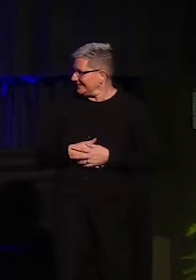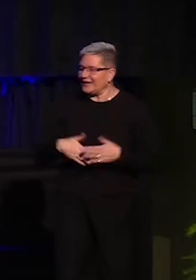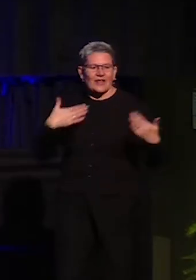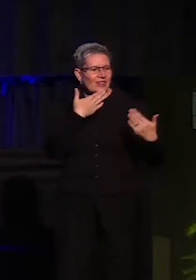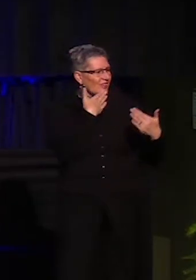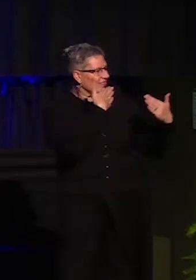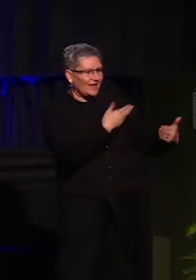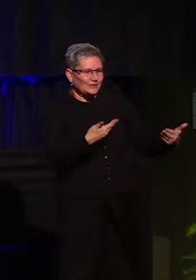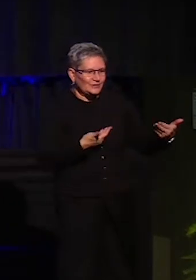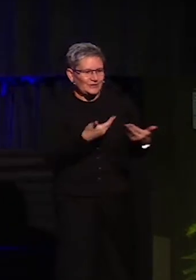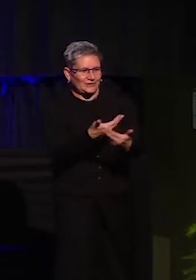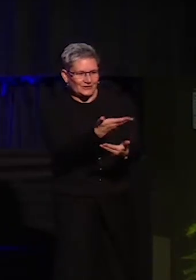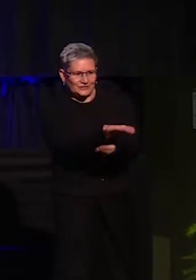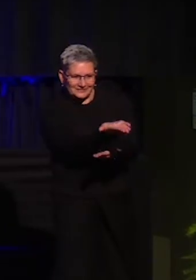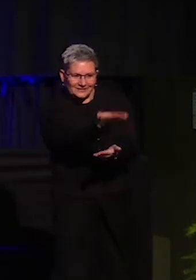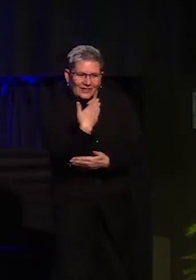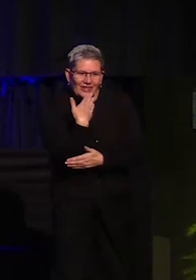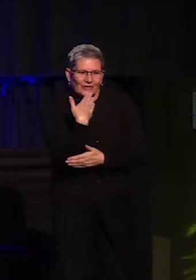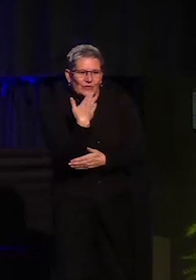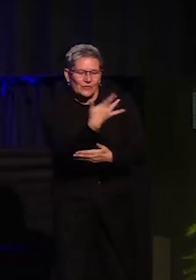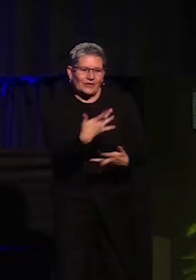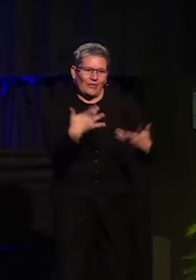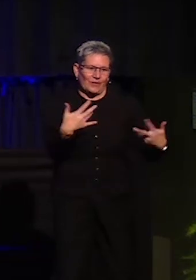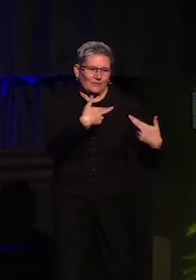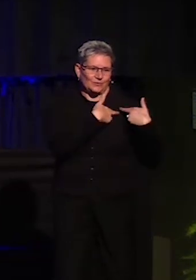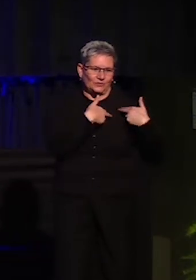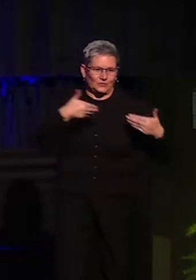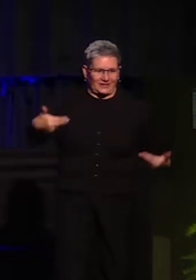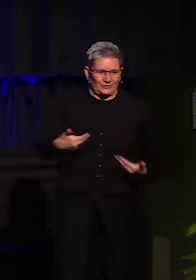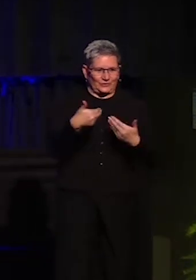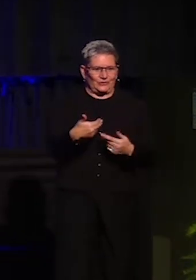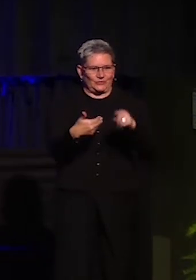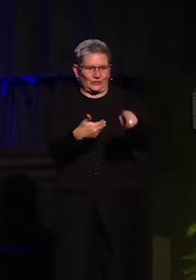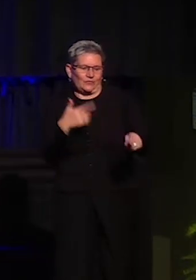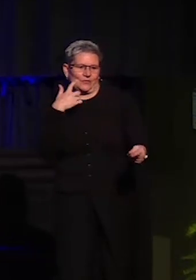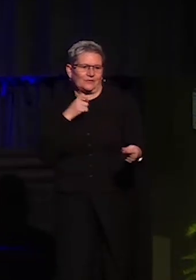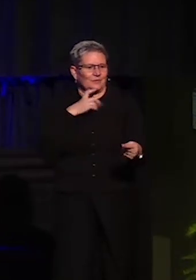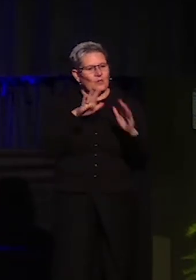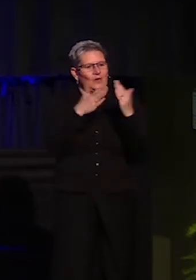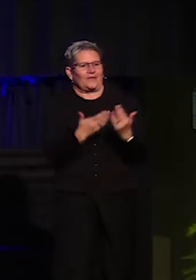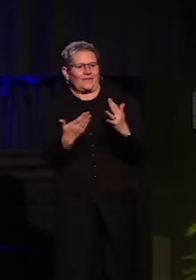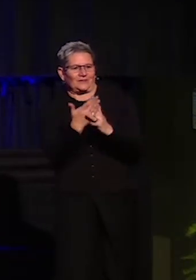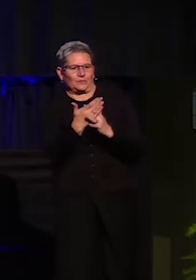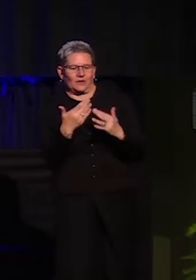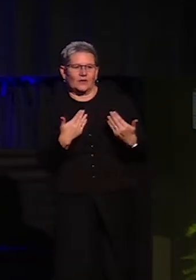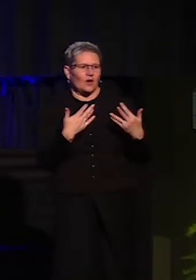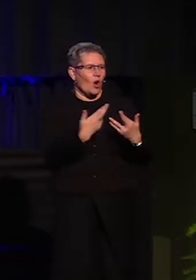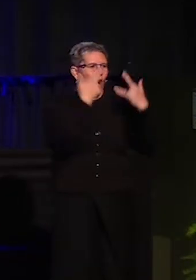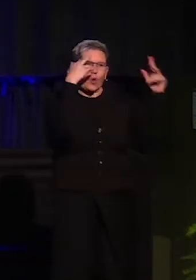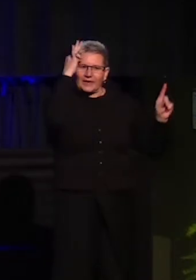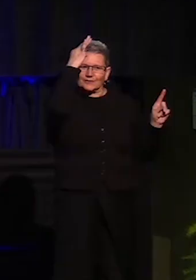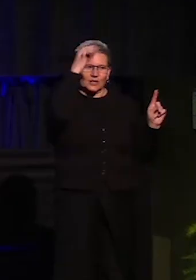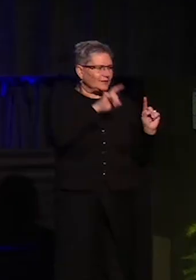Thank you for the introduction, Nikhil. It's a bit of a responsibility to have introduced you to the world of accessibility. And I hope the counsellor's sticking